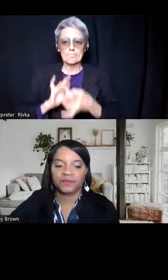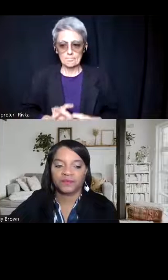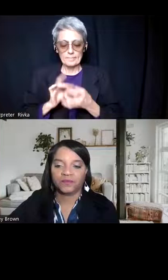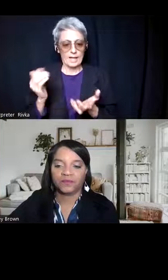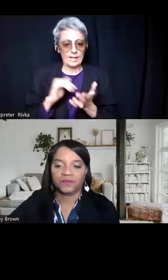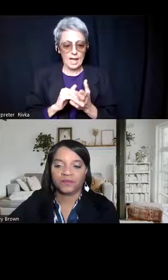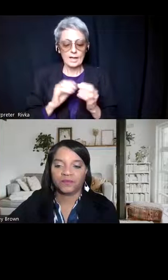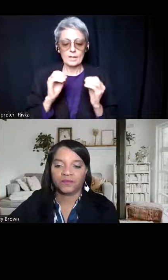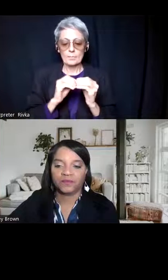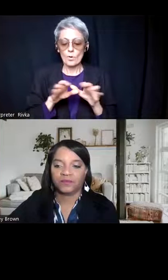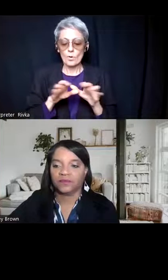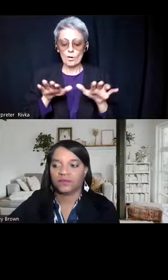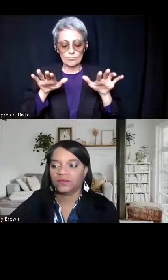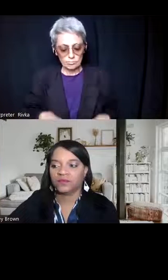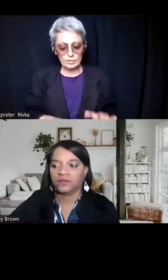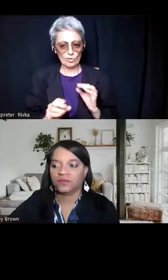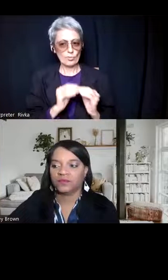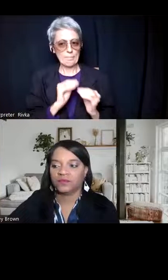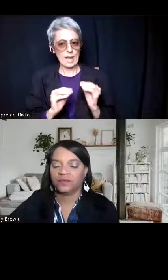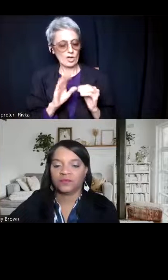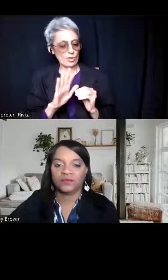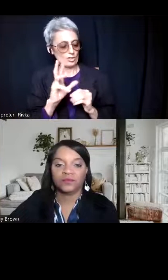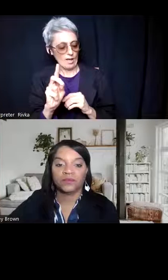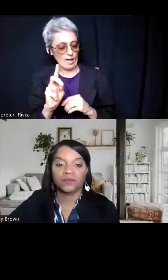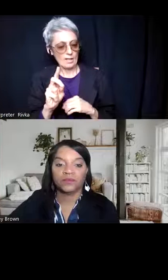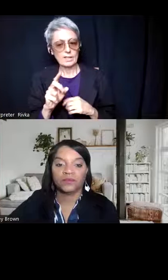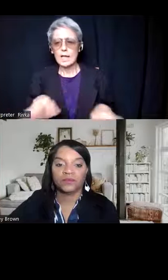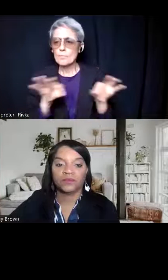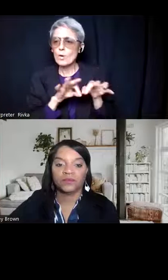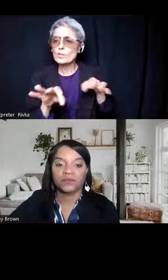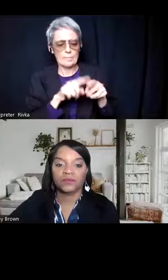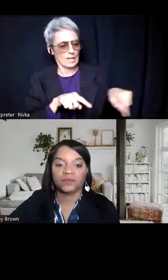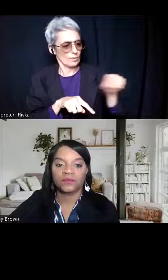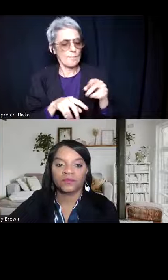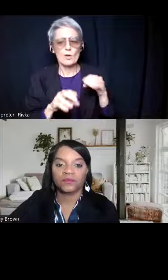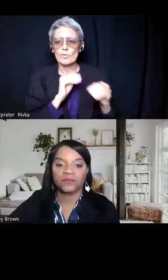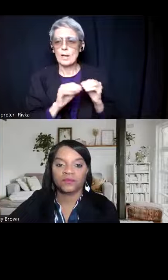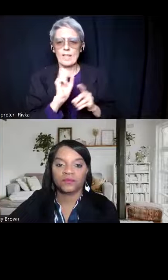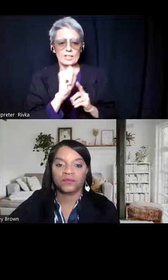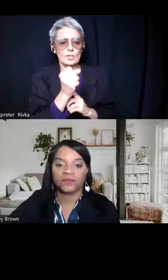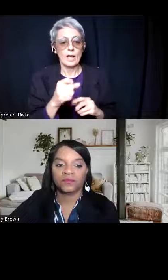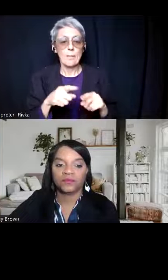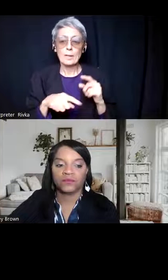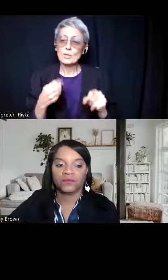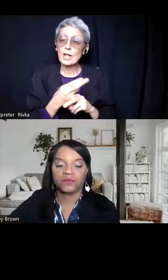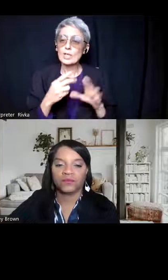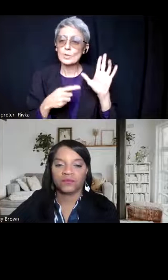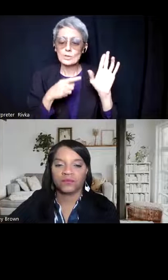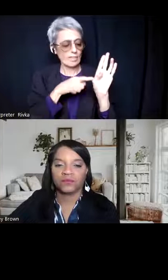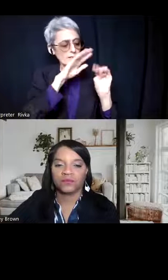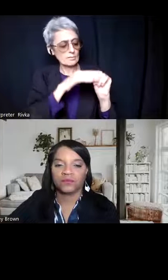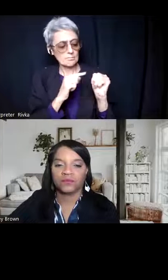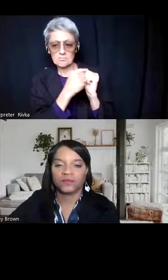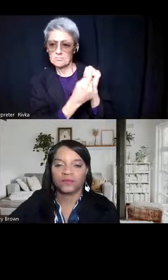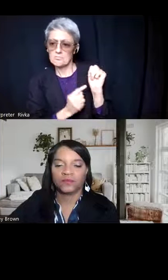repair with your child, and that's important to explain it to them. And you can also use this hand model of the brain to explain to children, even as young as